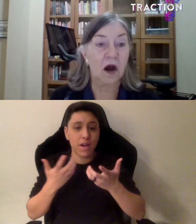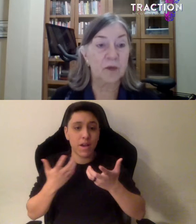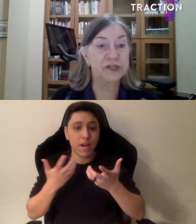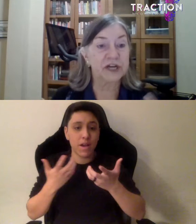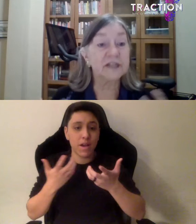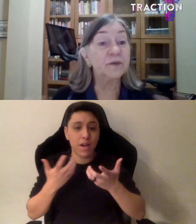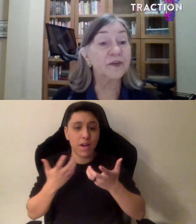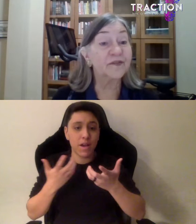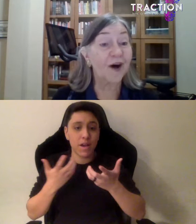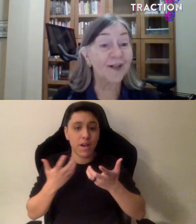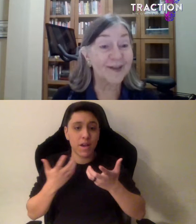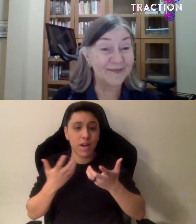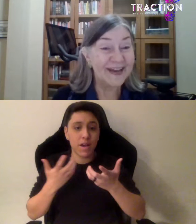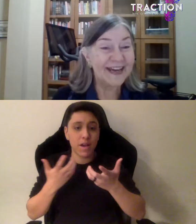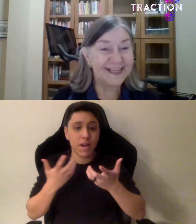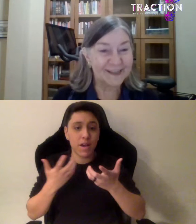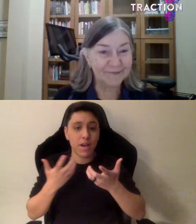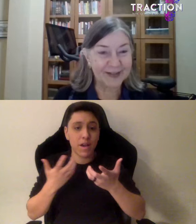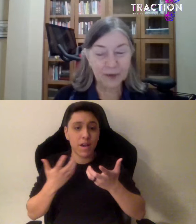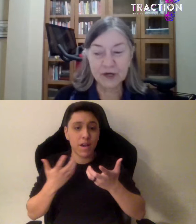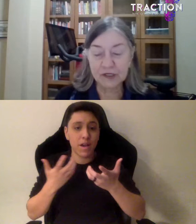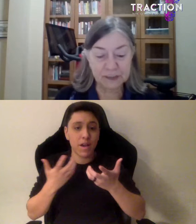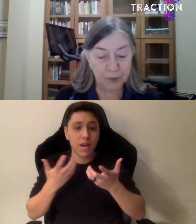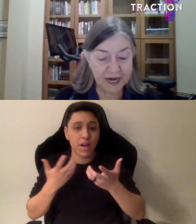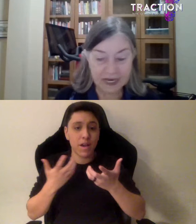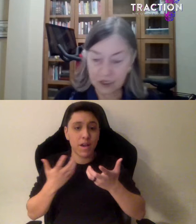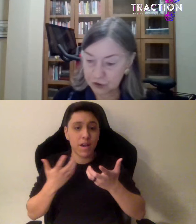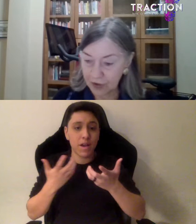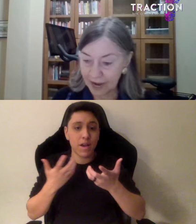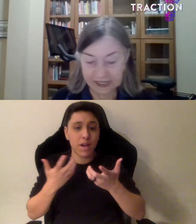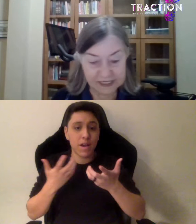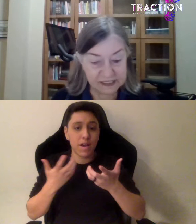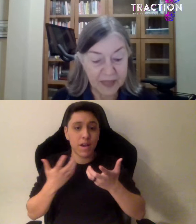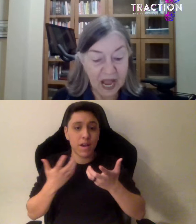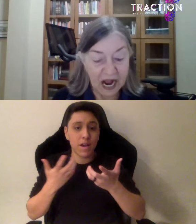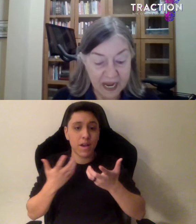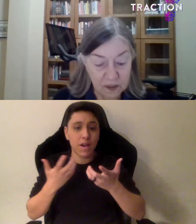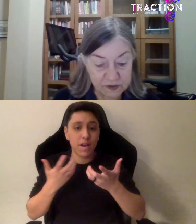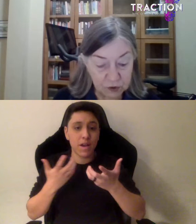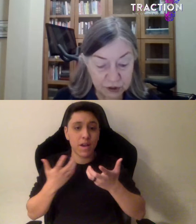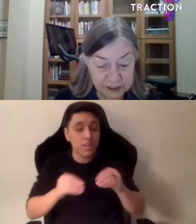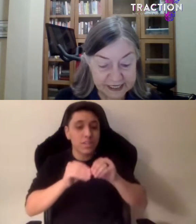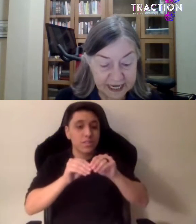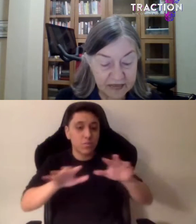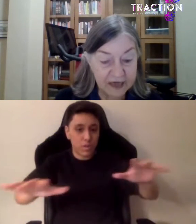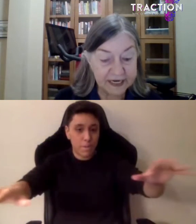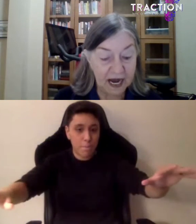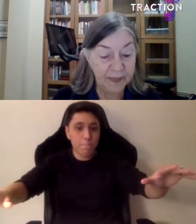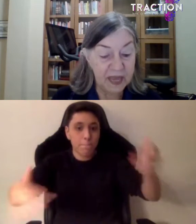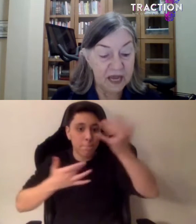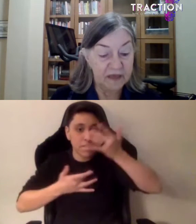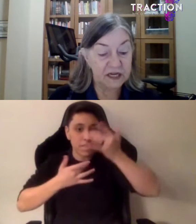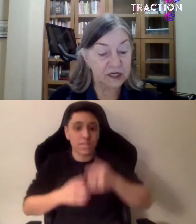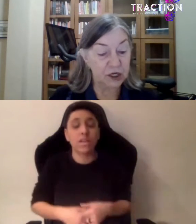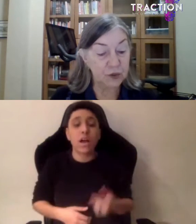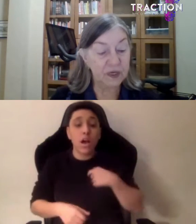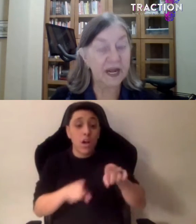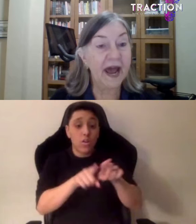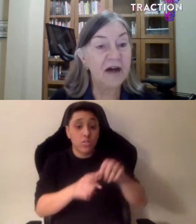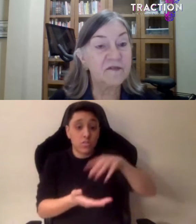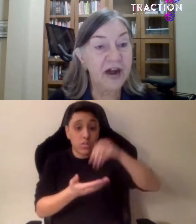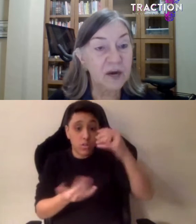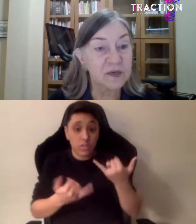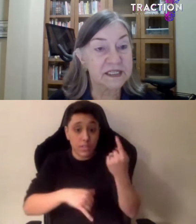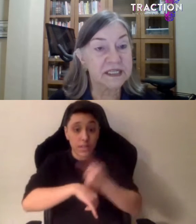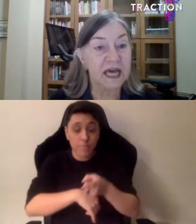and are projecting with volume is a place where you're spreading your droplets. I also learned today that that you